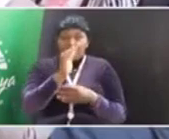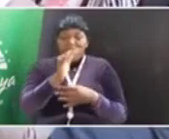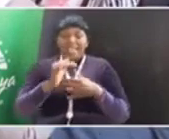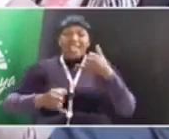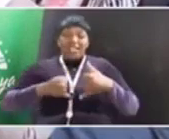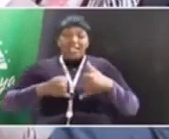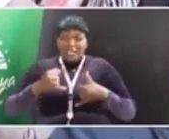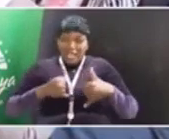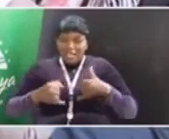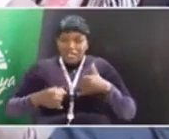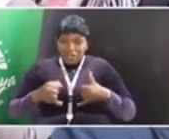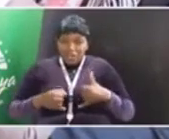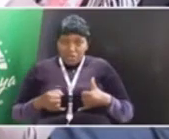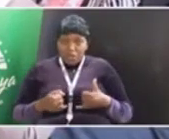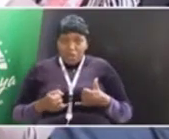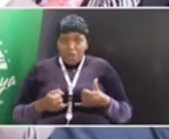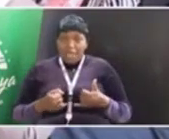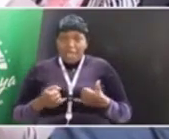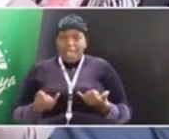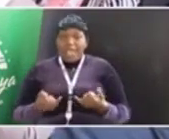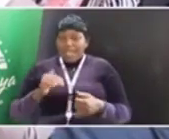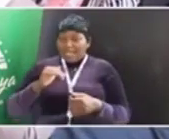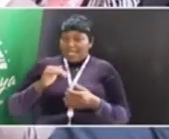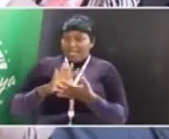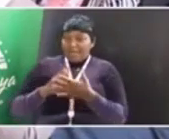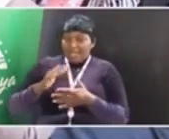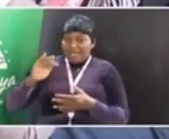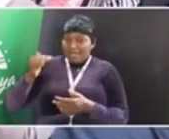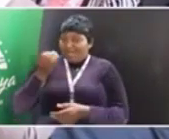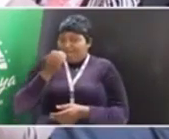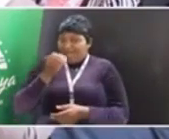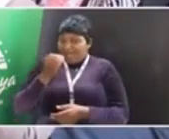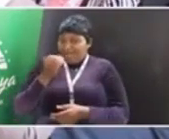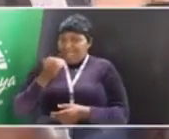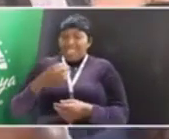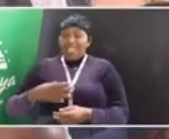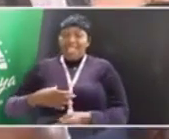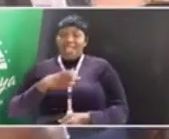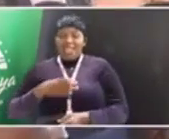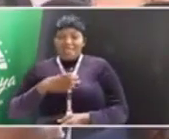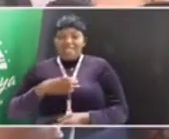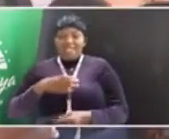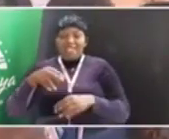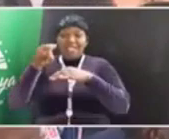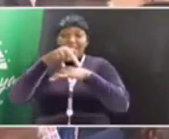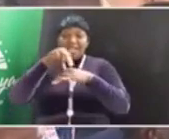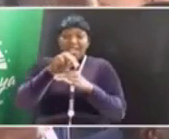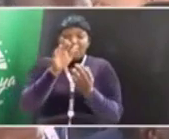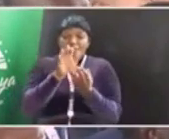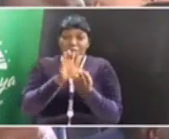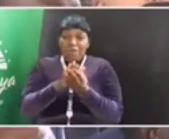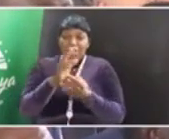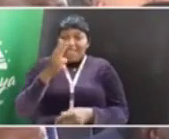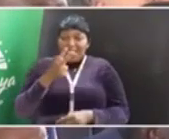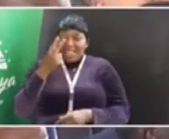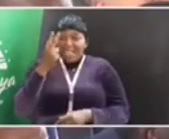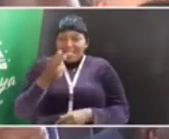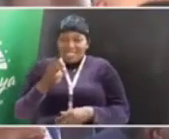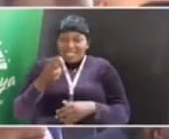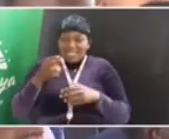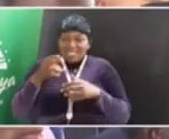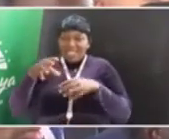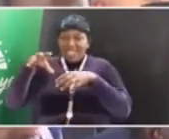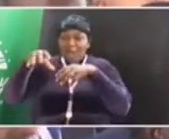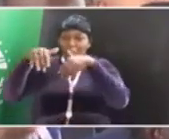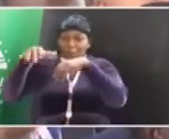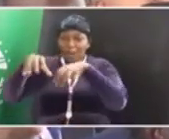enjoy a meal in the city, they can go to the national park, they can see our wildlife,